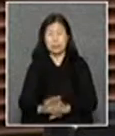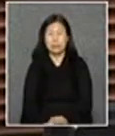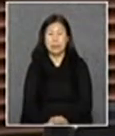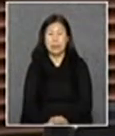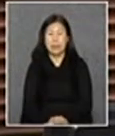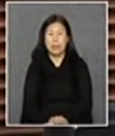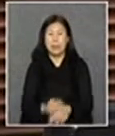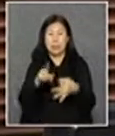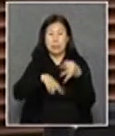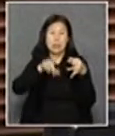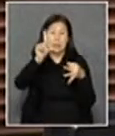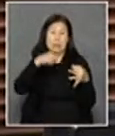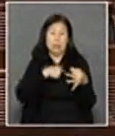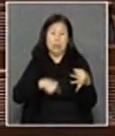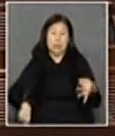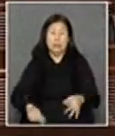Lee Chung-yu.